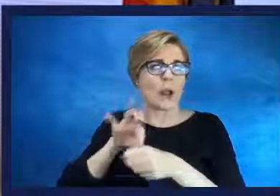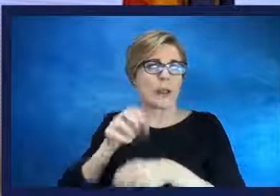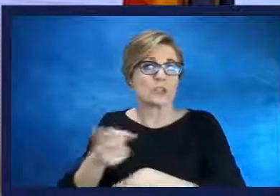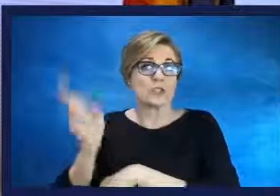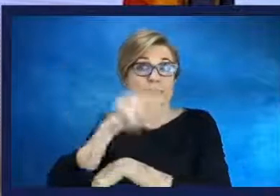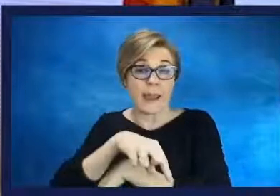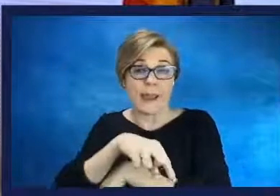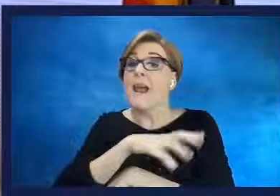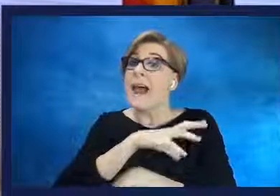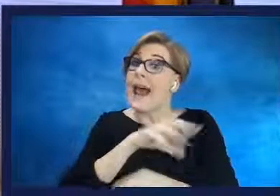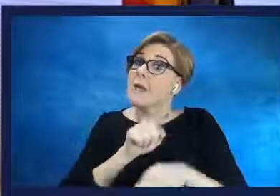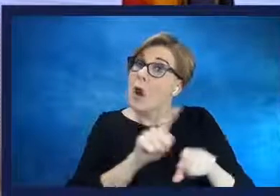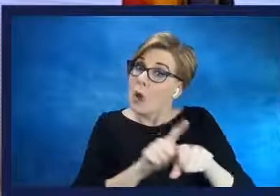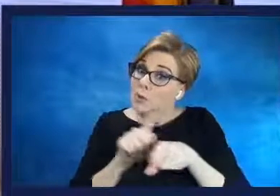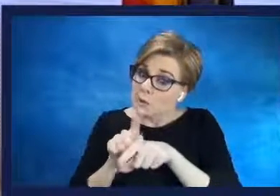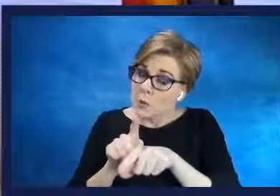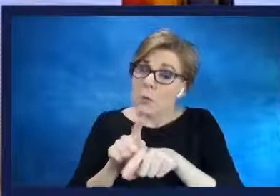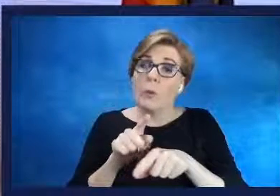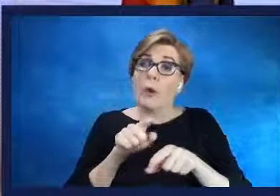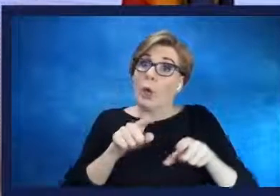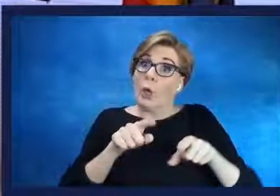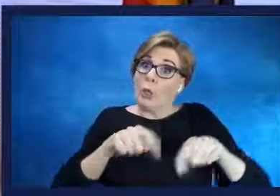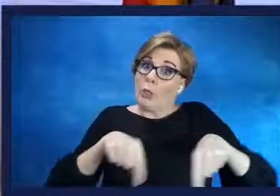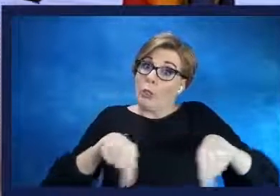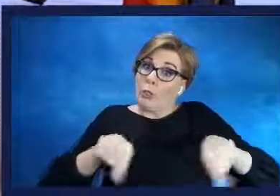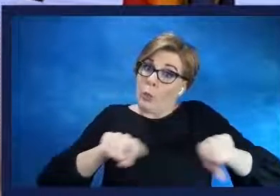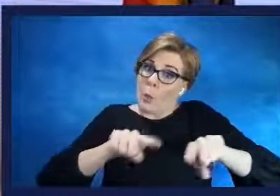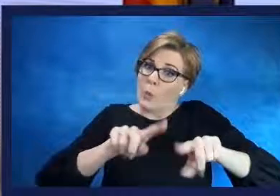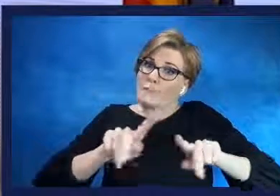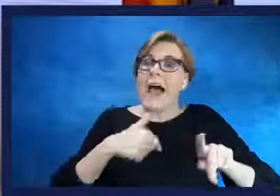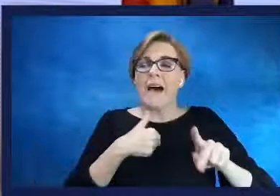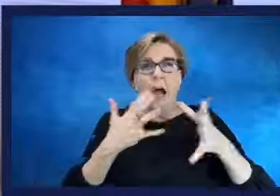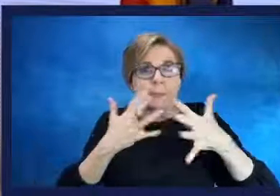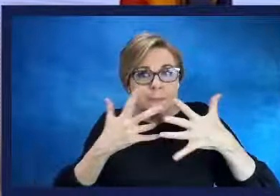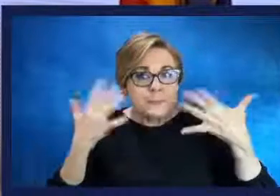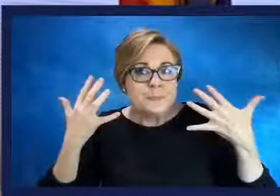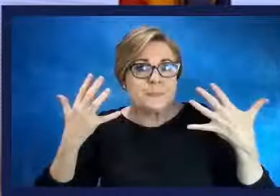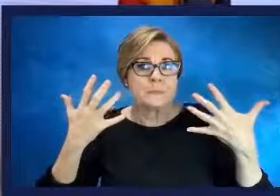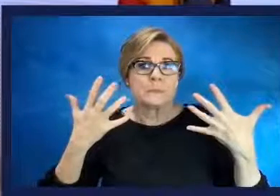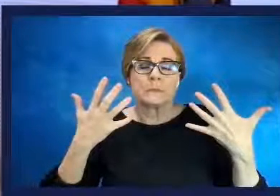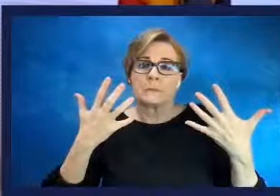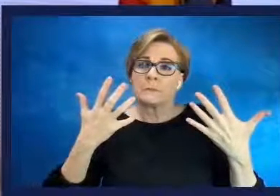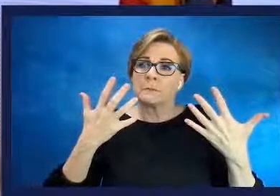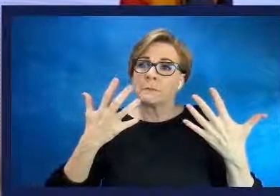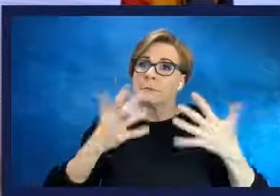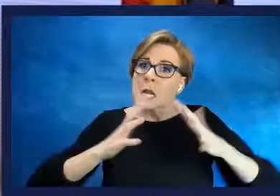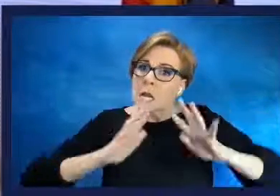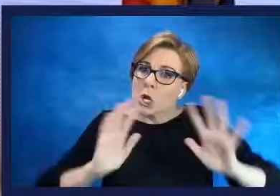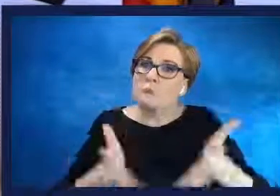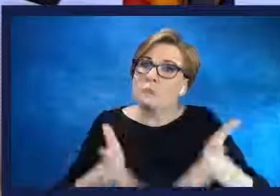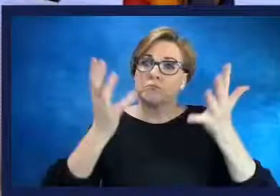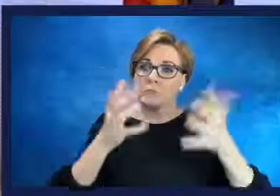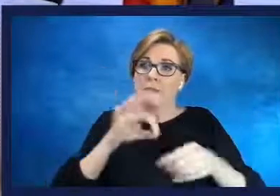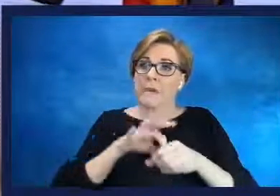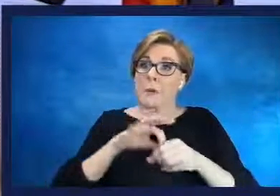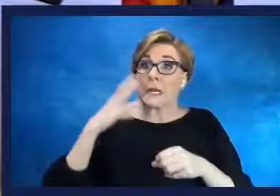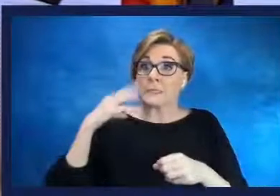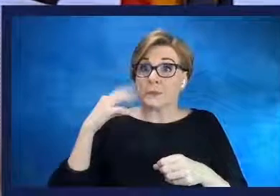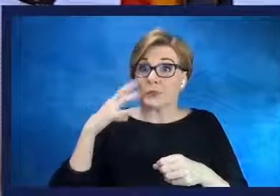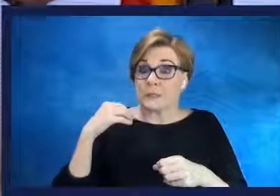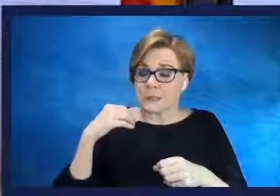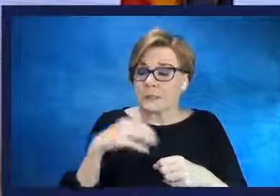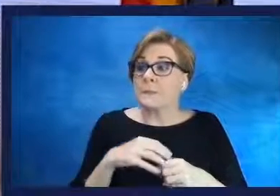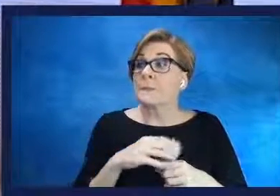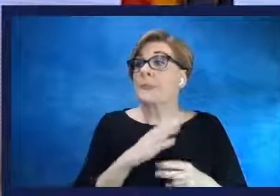major concept that we want to make sure that resonates with our staff as we're serving voters with disabilities. The second